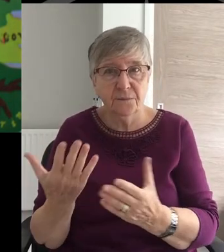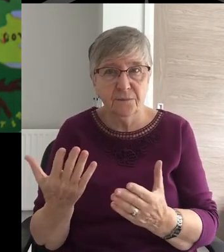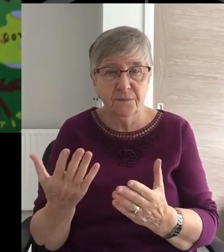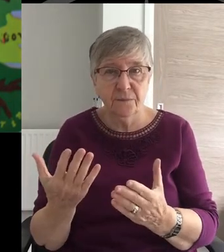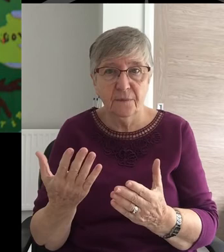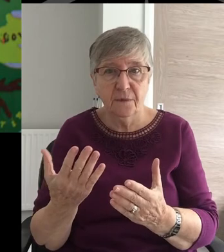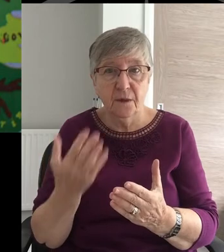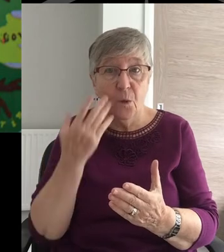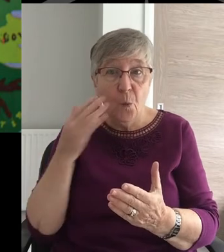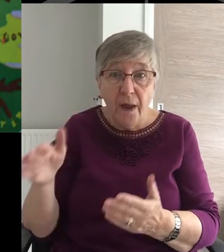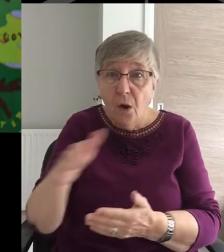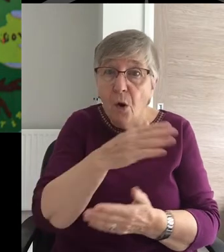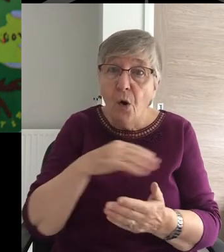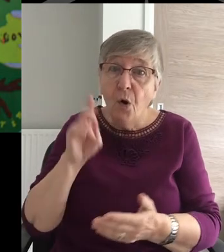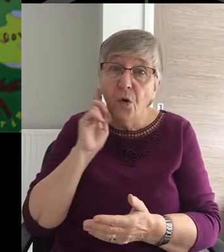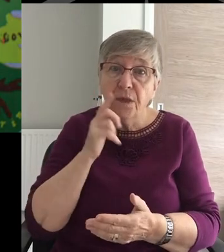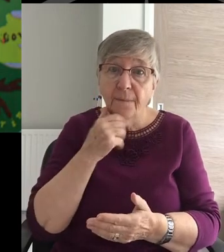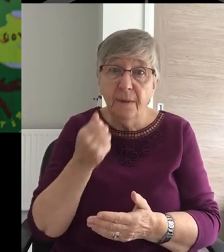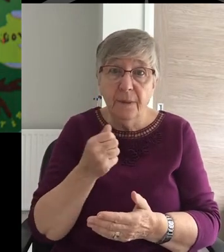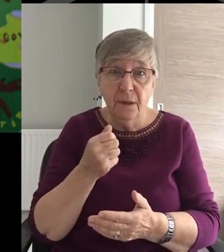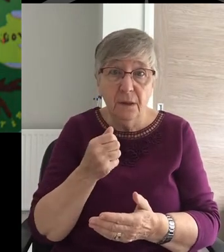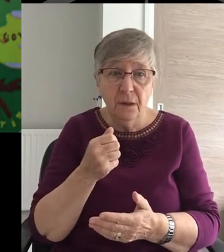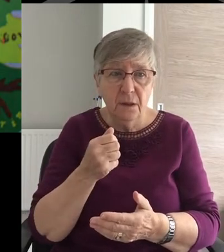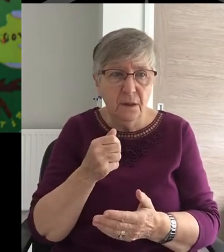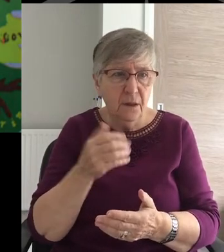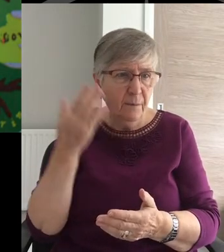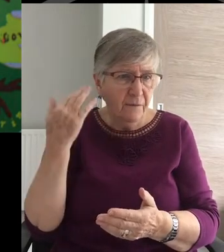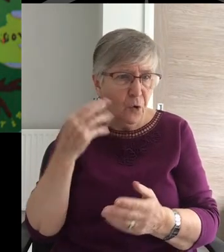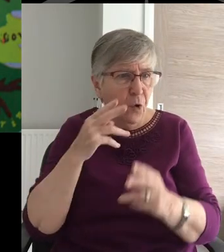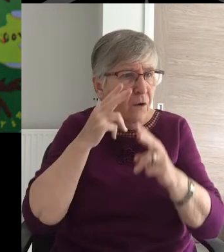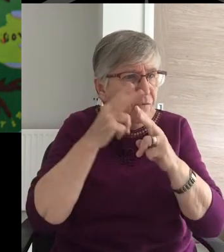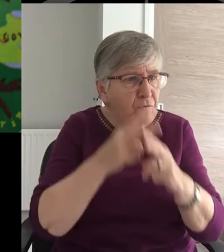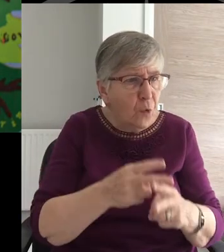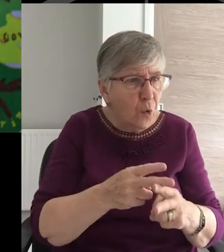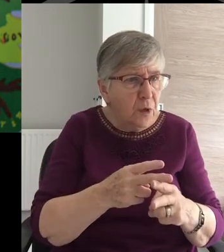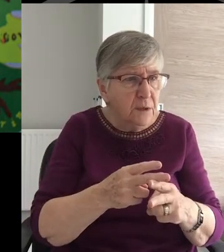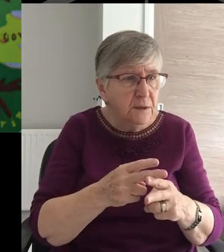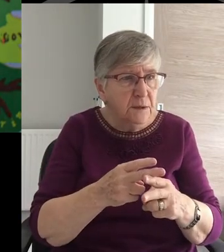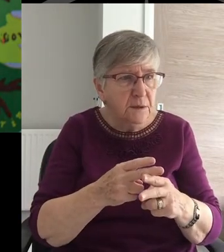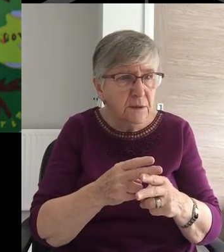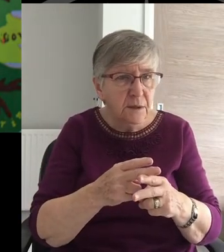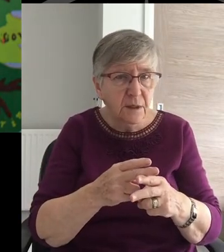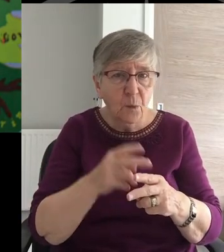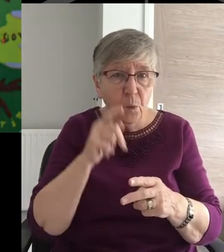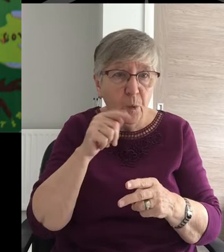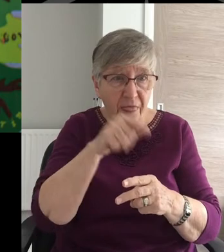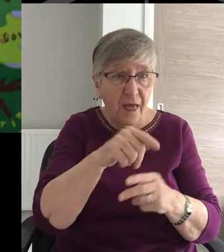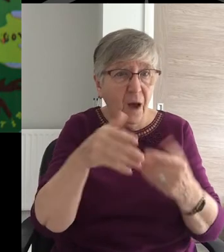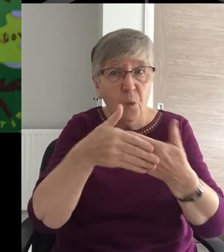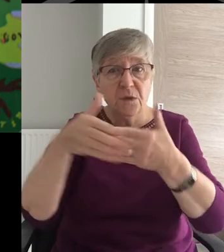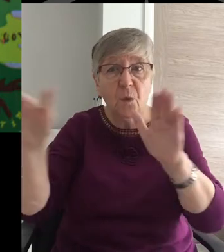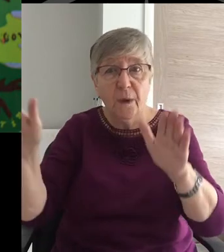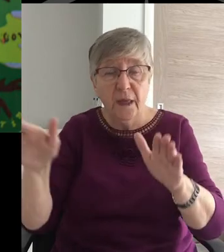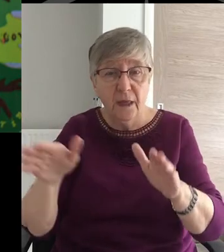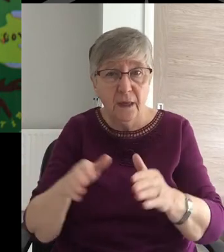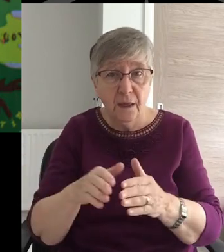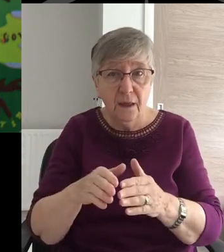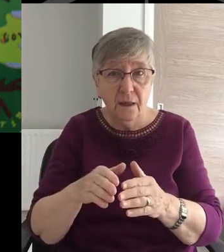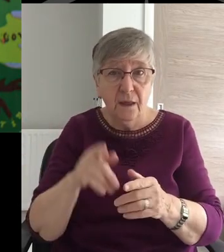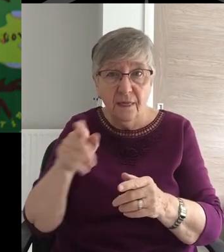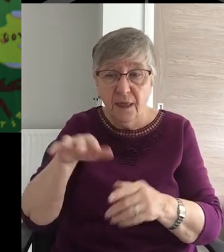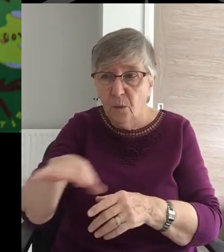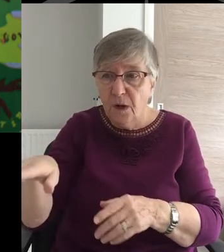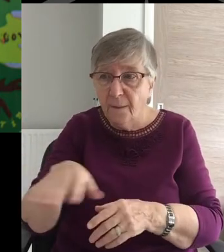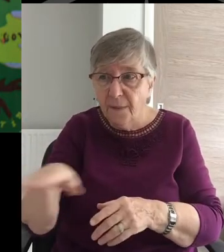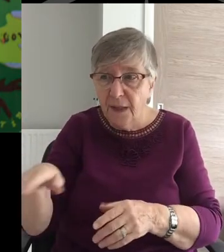It was only when all the people were only focusing on and trusting in was taken from them, when all that stuff was removed, that they were in a place